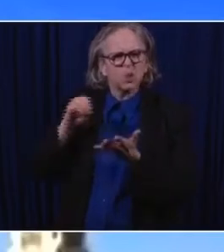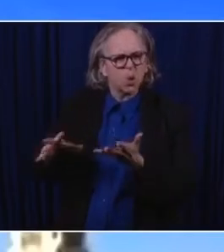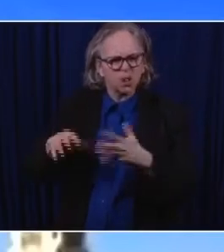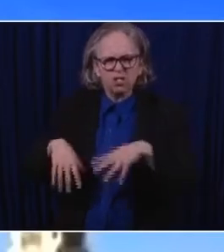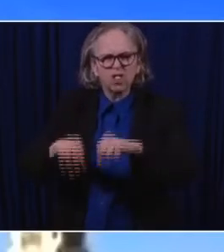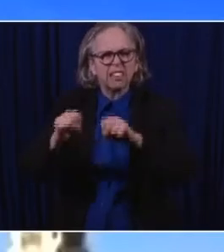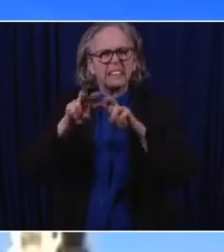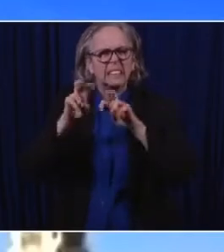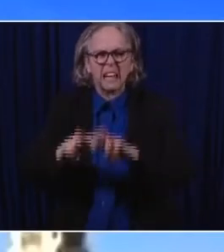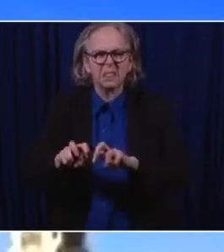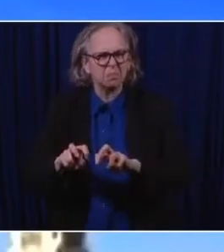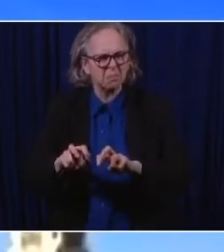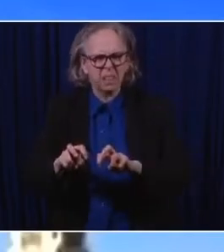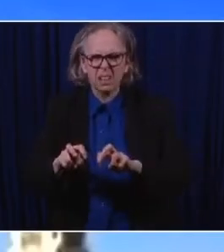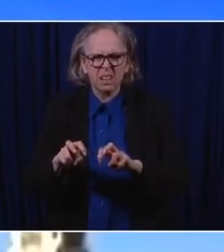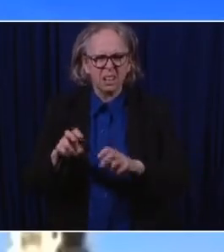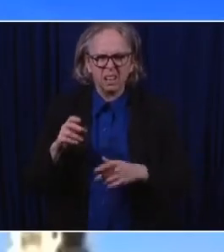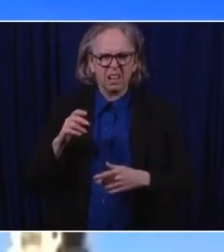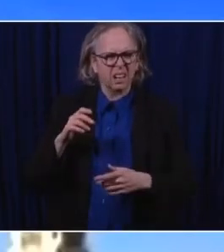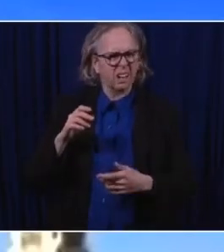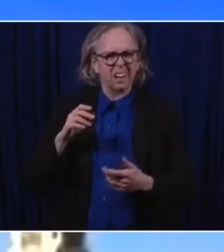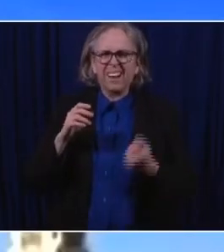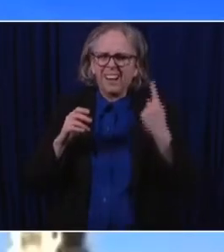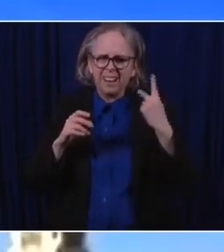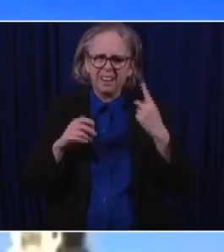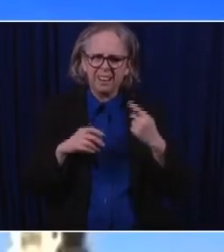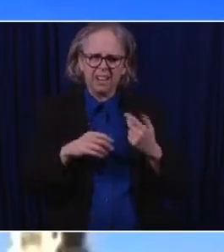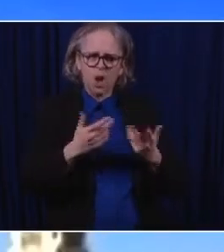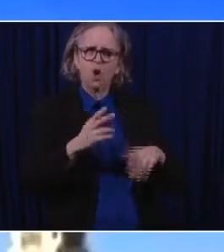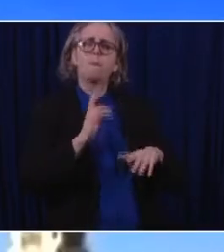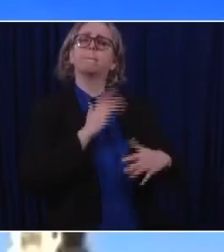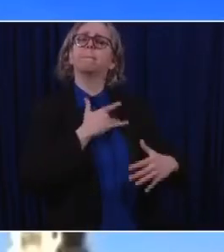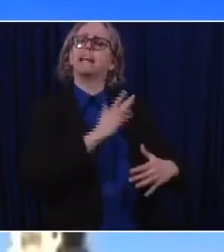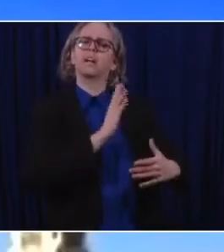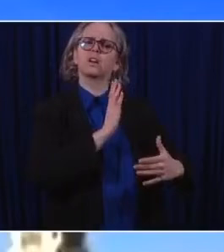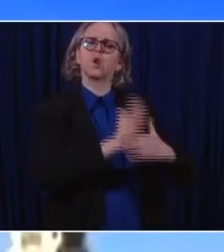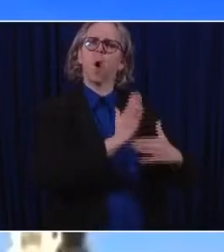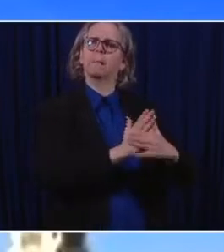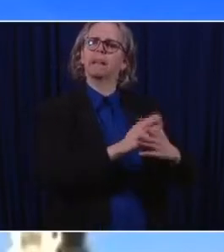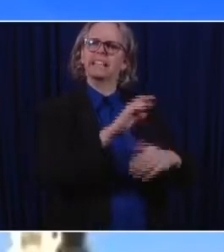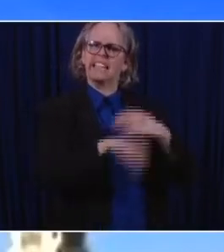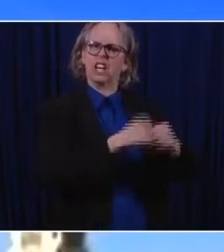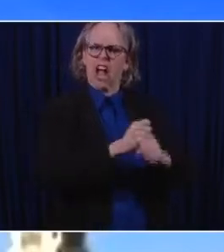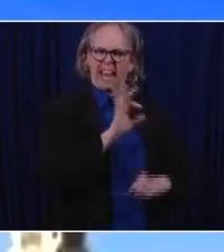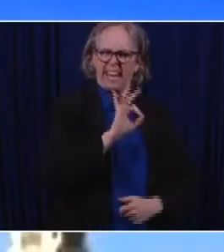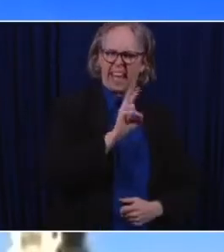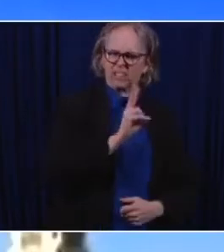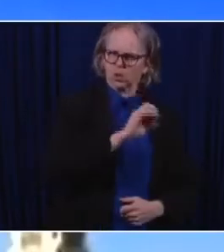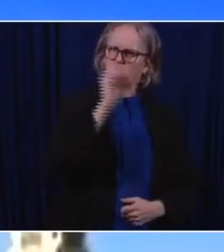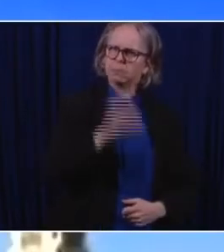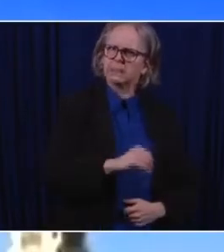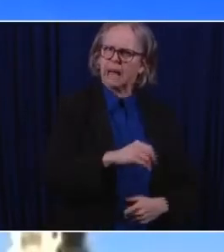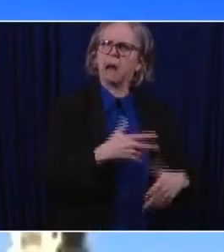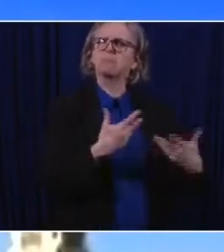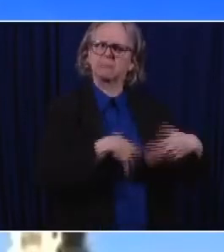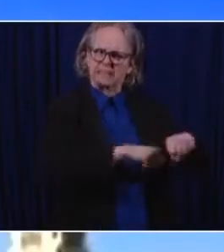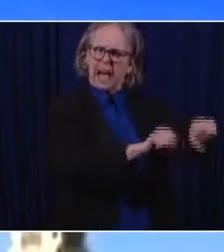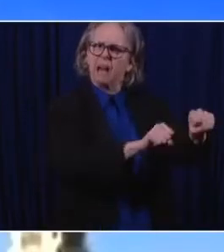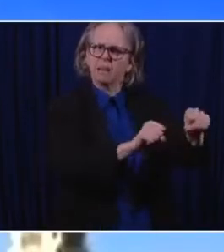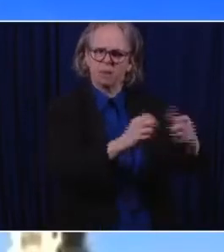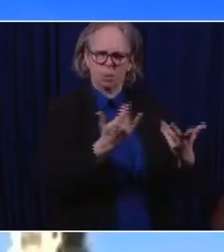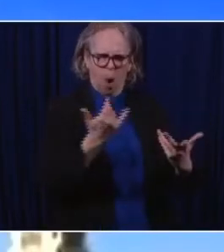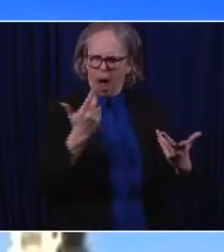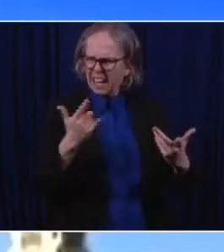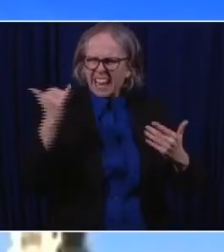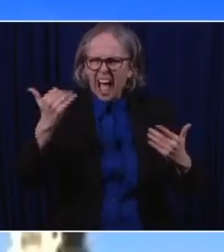we think the numbers are lower, of course, is that we promoted a safety first mentality. So no one was forced to take the assessments or to bring